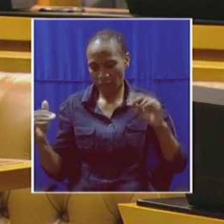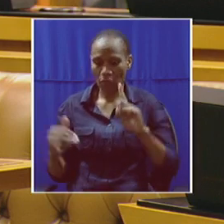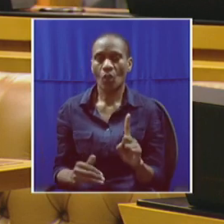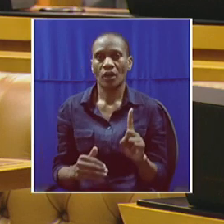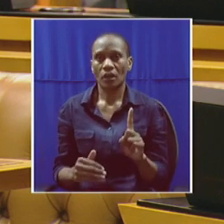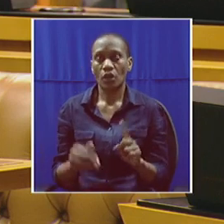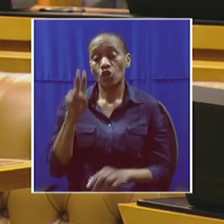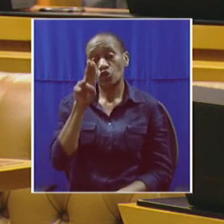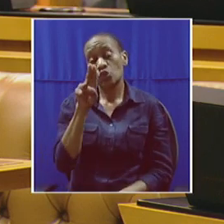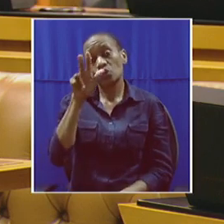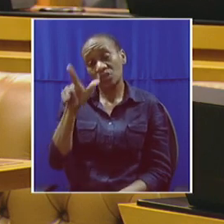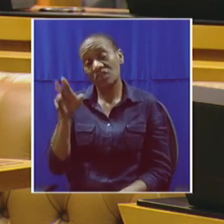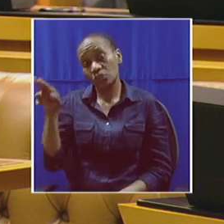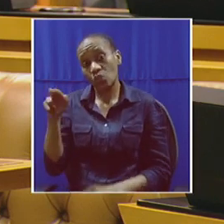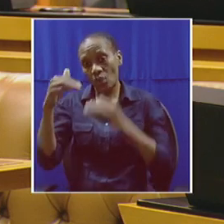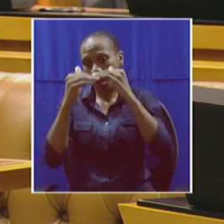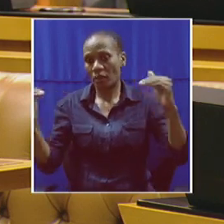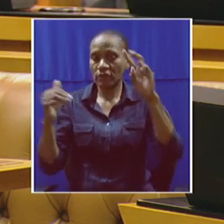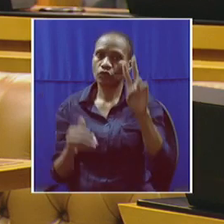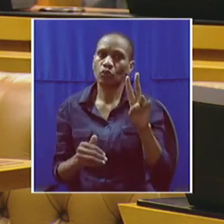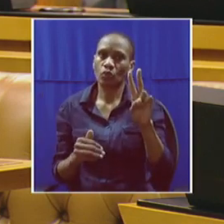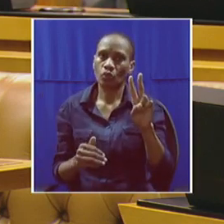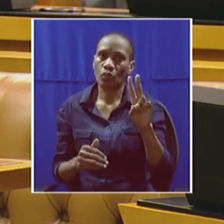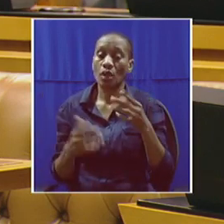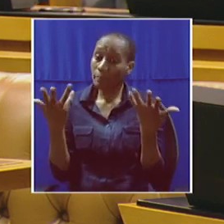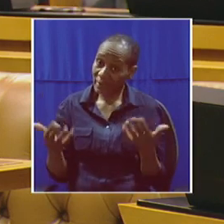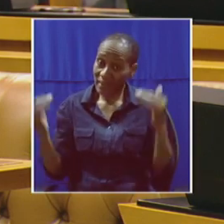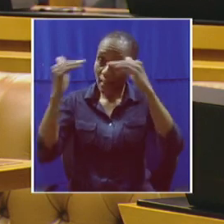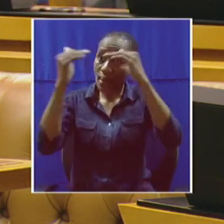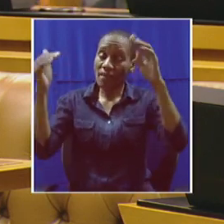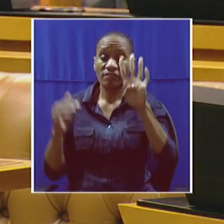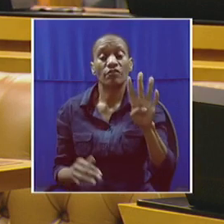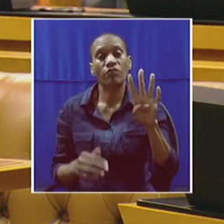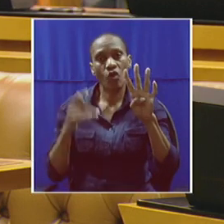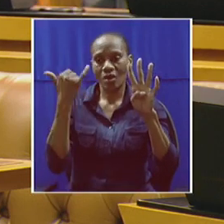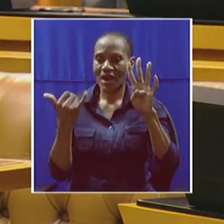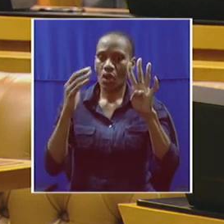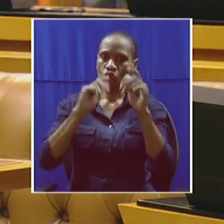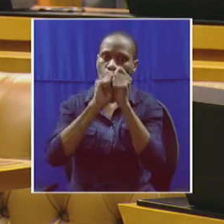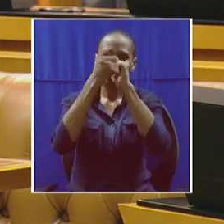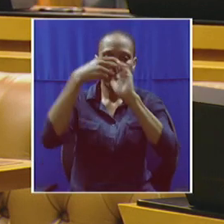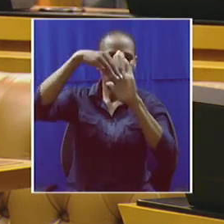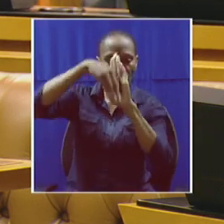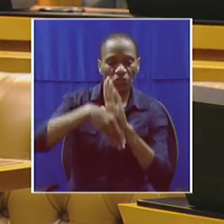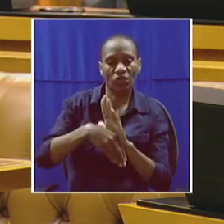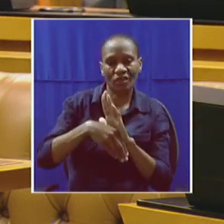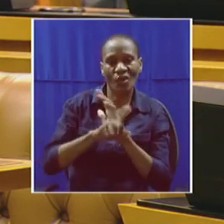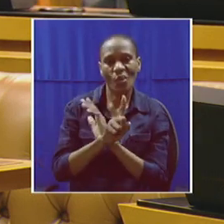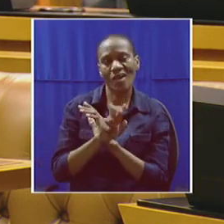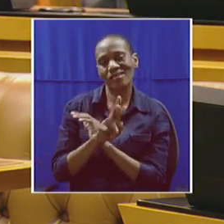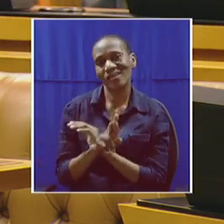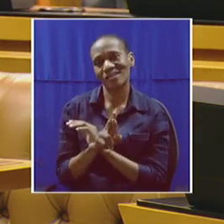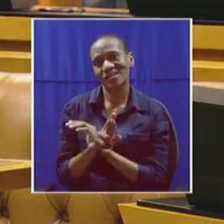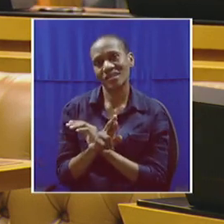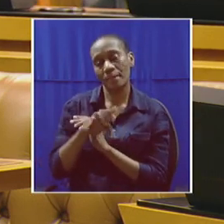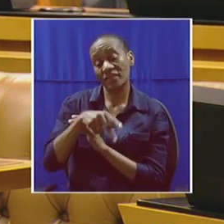274 for round two only round four has come down to 1 round8 cents for